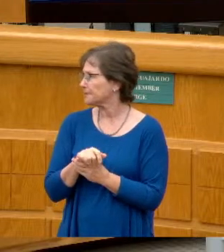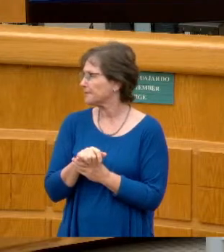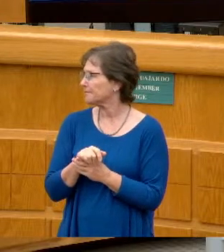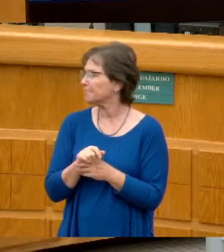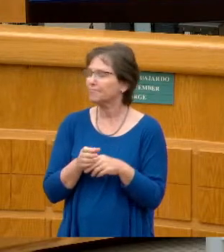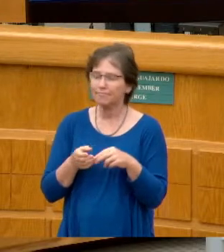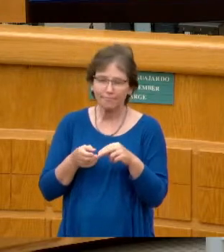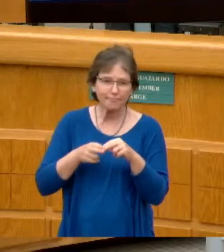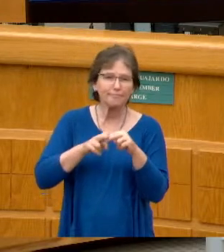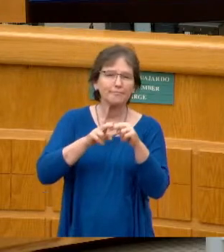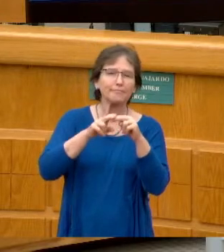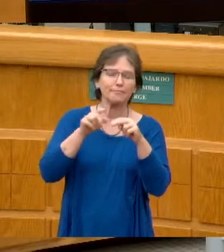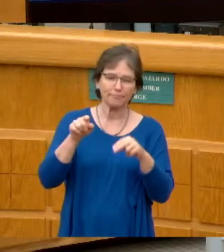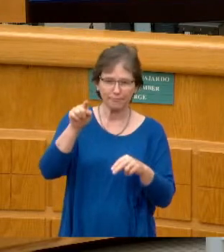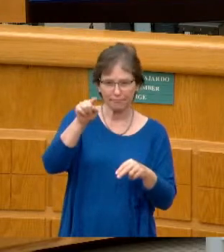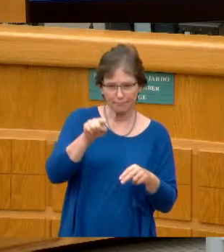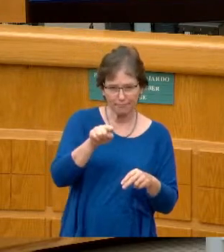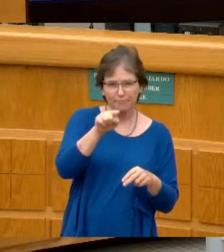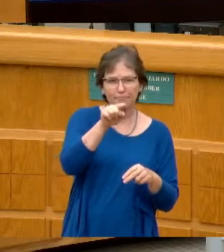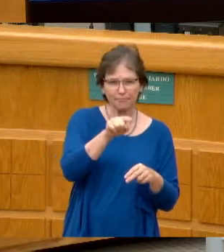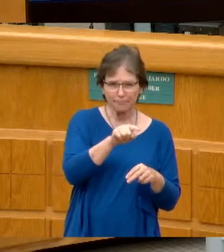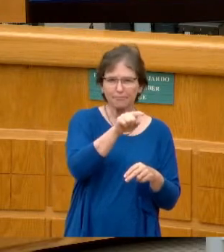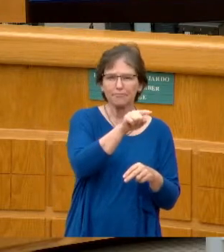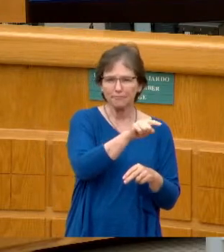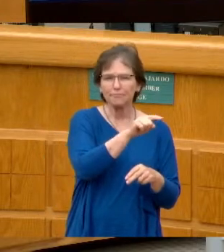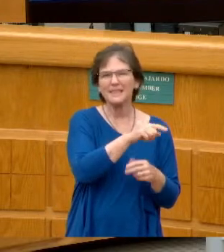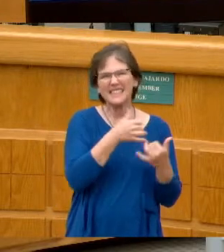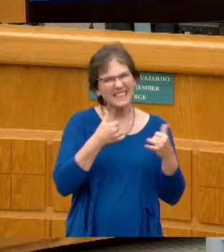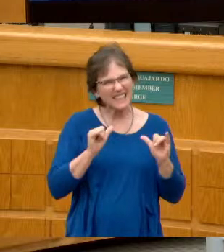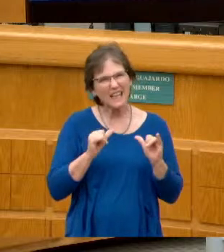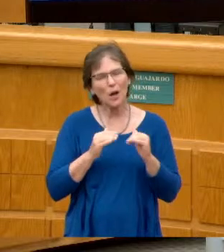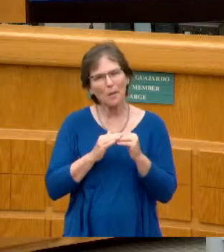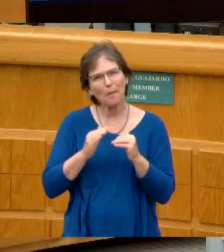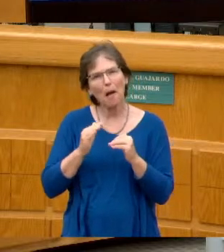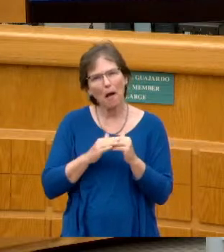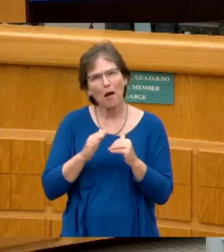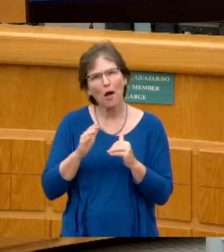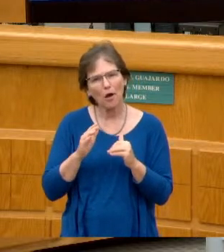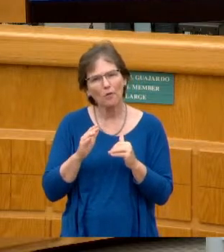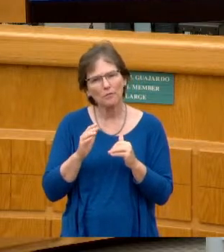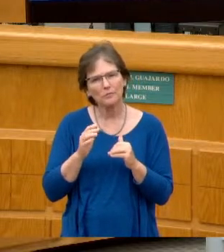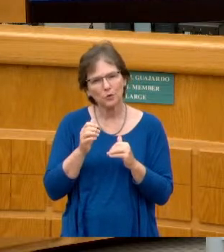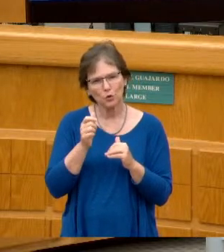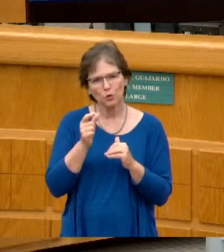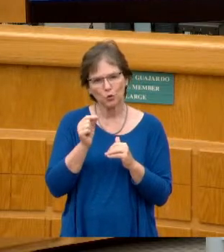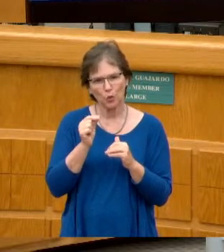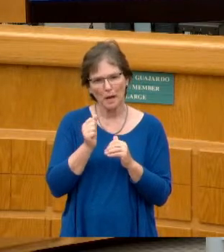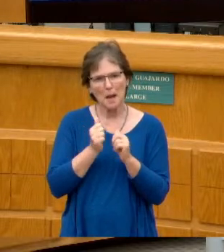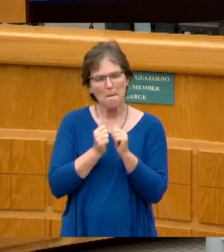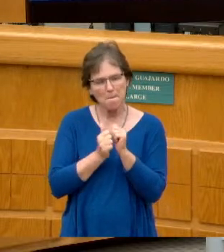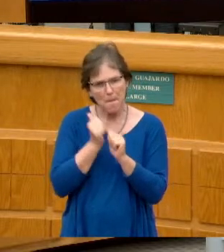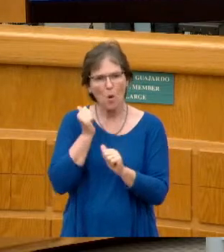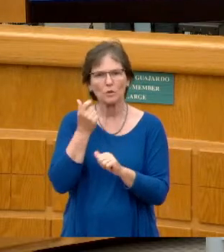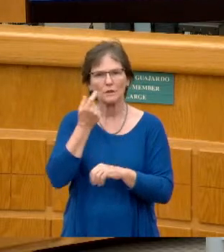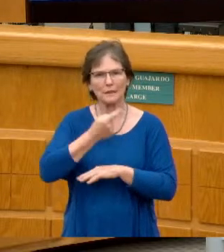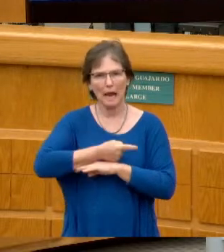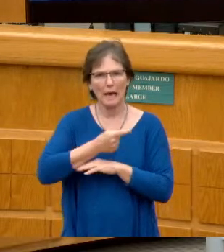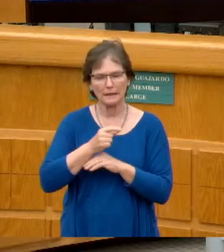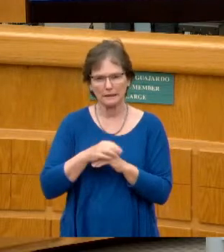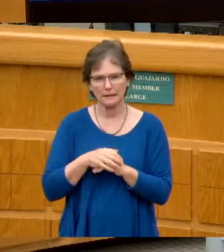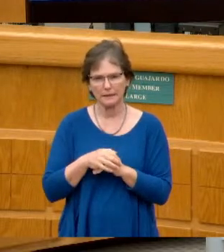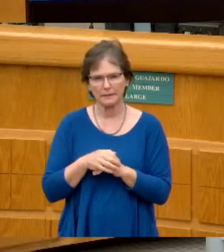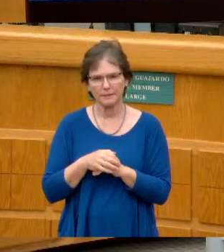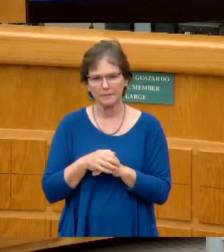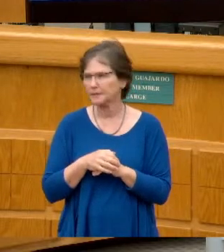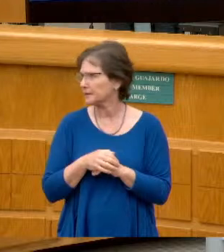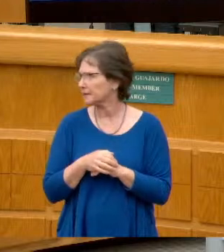please. These are the ICU COVID patients, so patients that were needing more than just regular